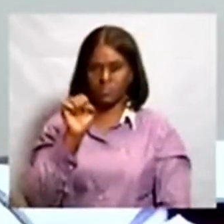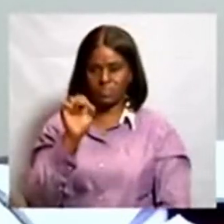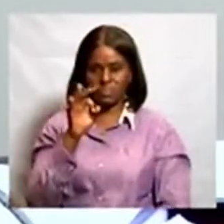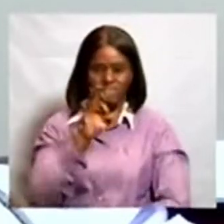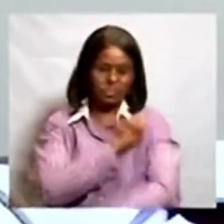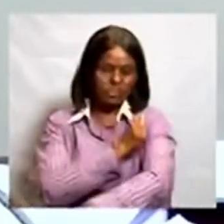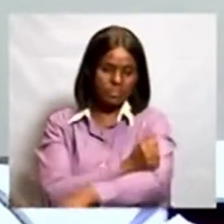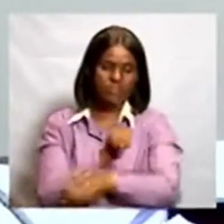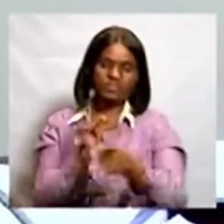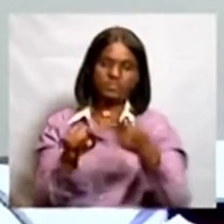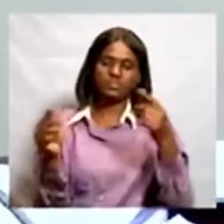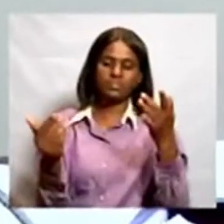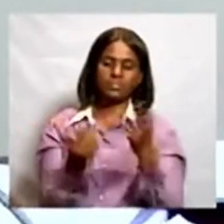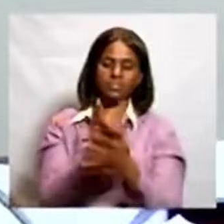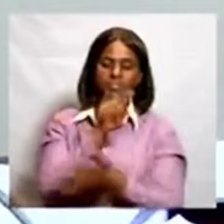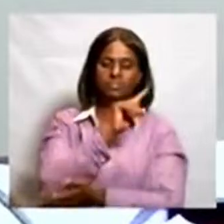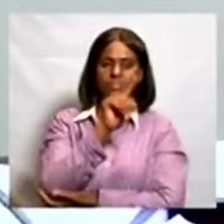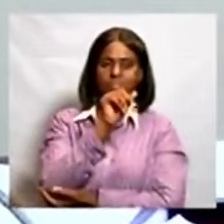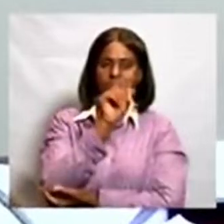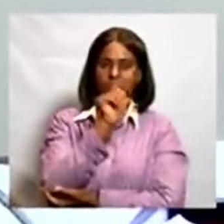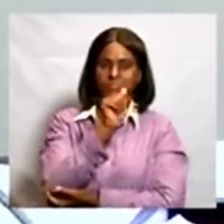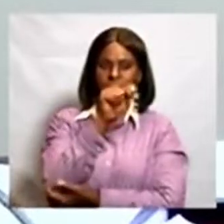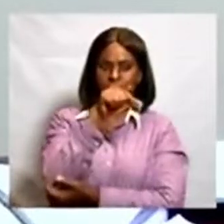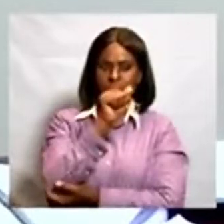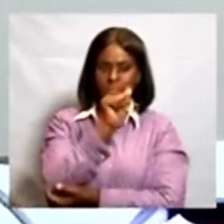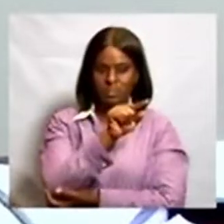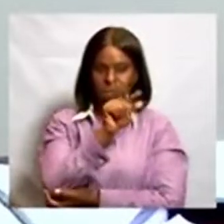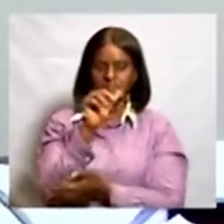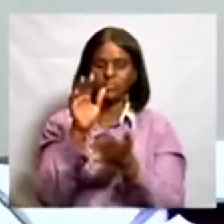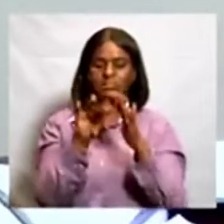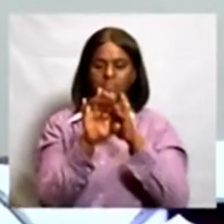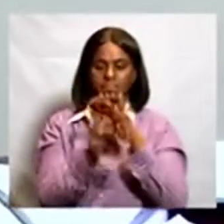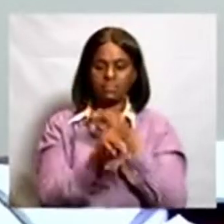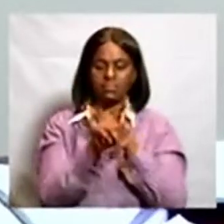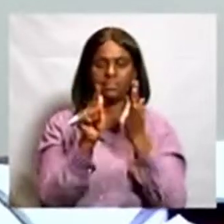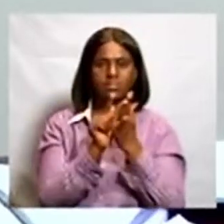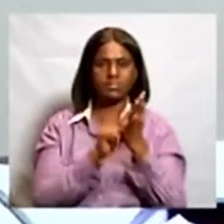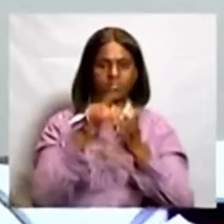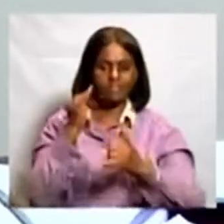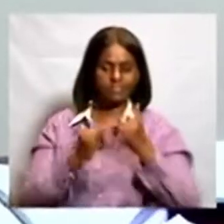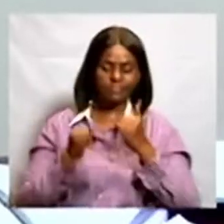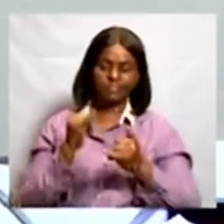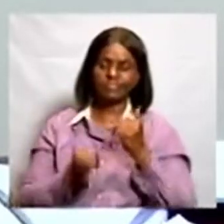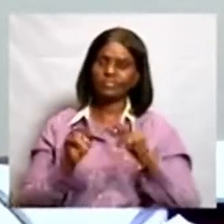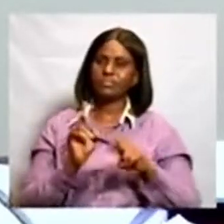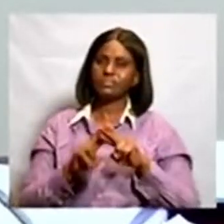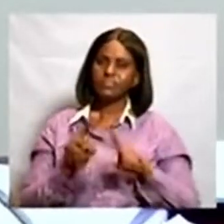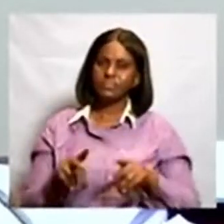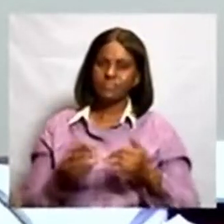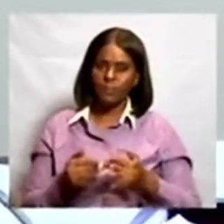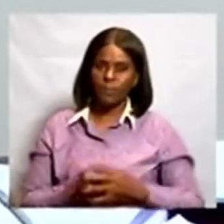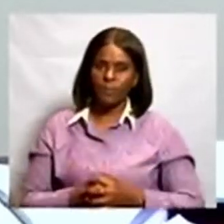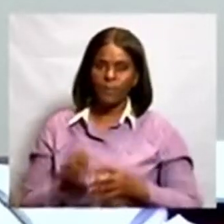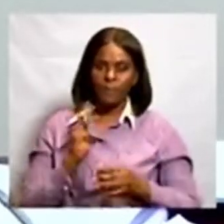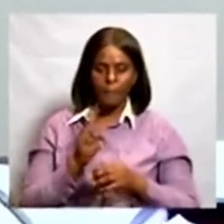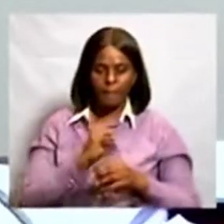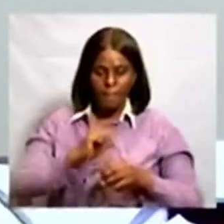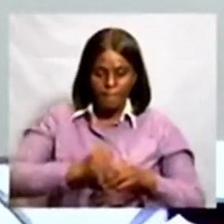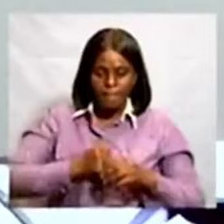the new ZACWA that will be established under this Act. So in conclusion, Chair,